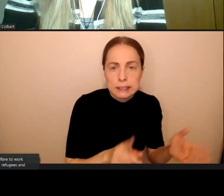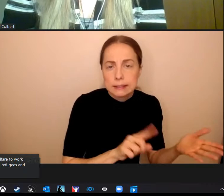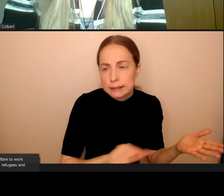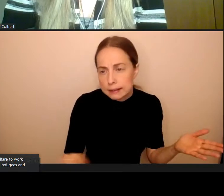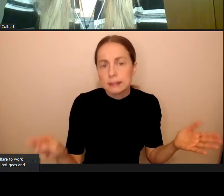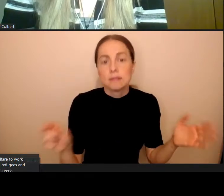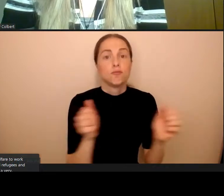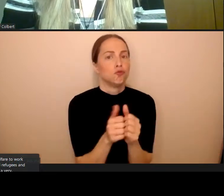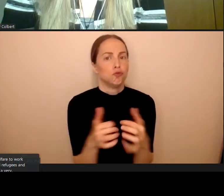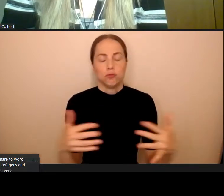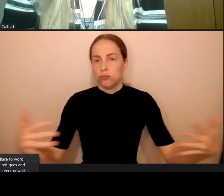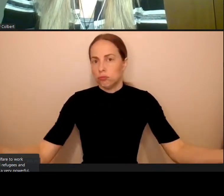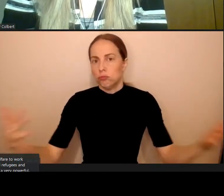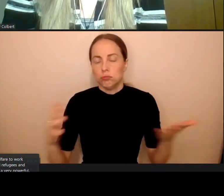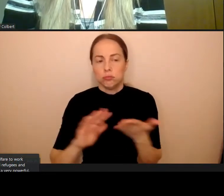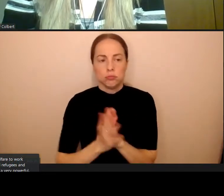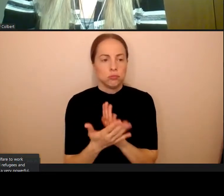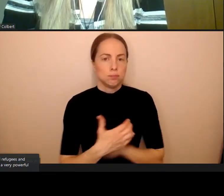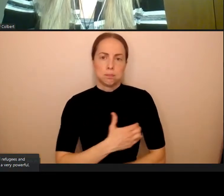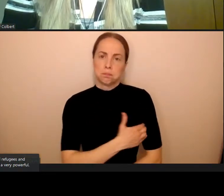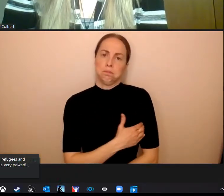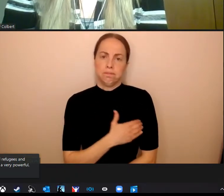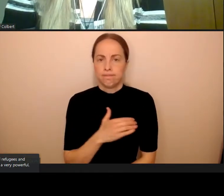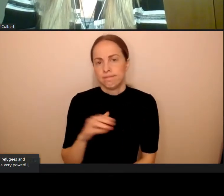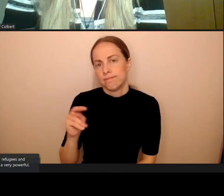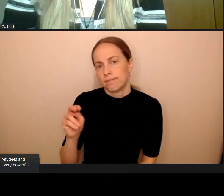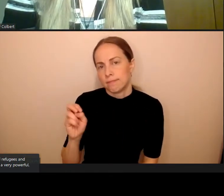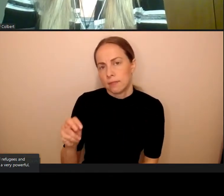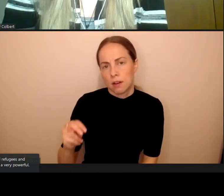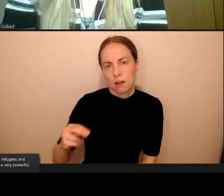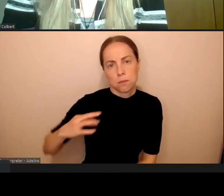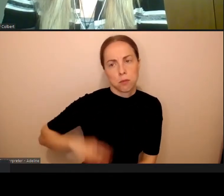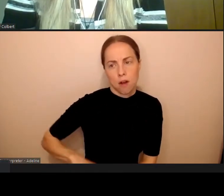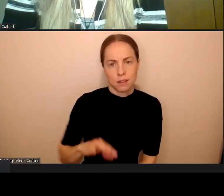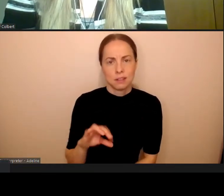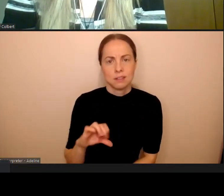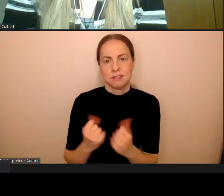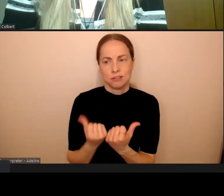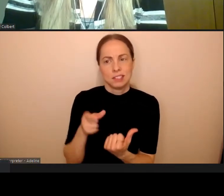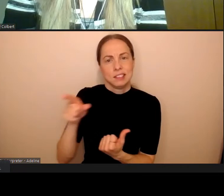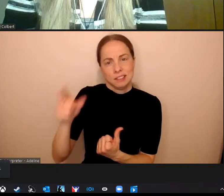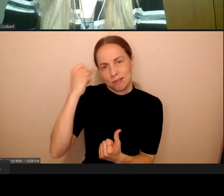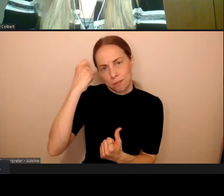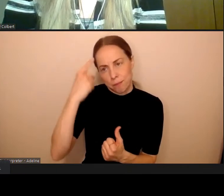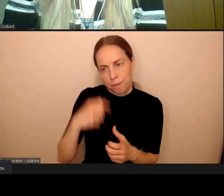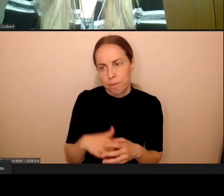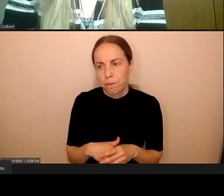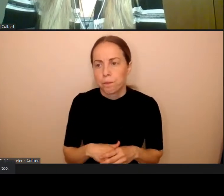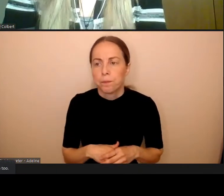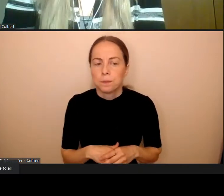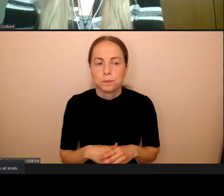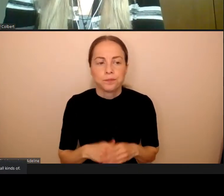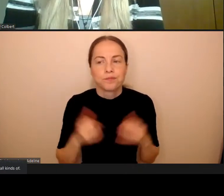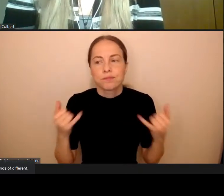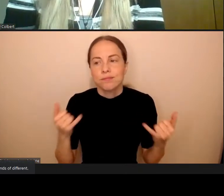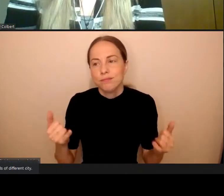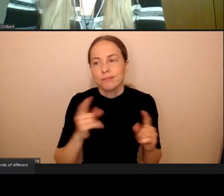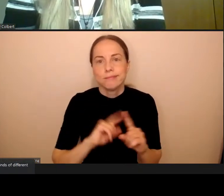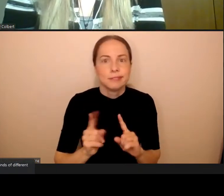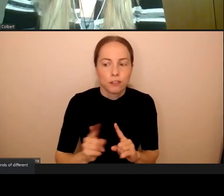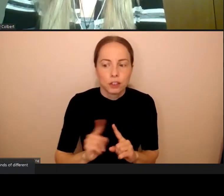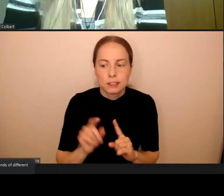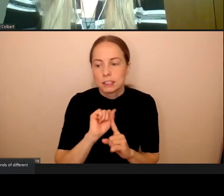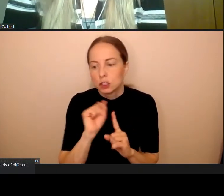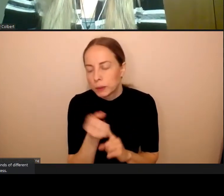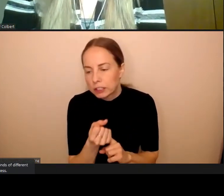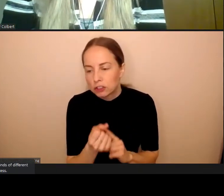and became a very powerful nonprofit agency within St. Paul. Currently, due to all kinds of different situations, we are